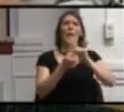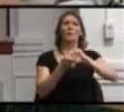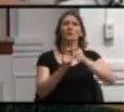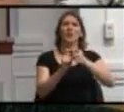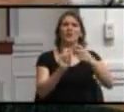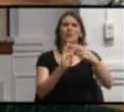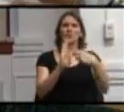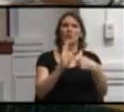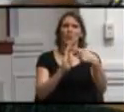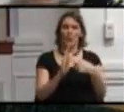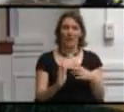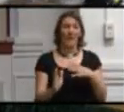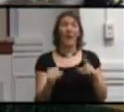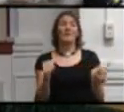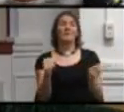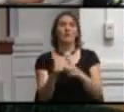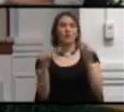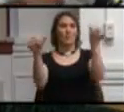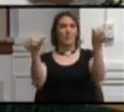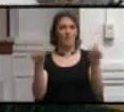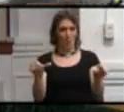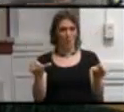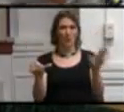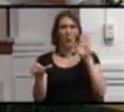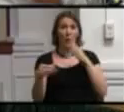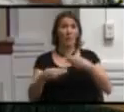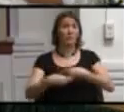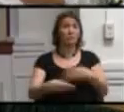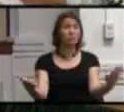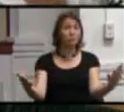reading? So the first reading is just that.